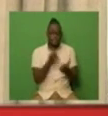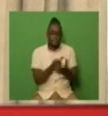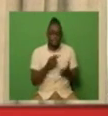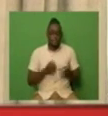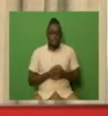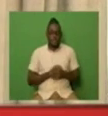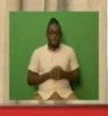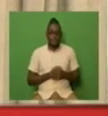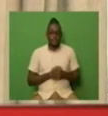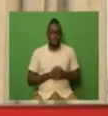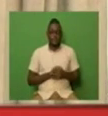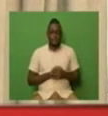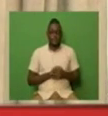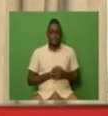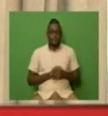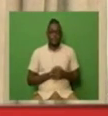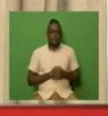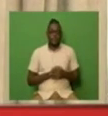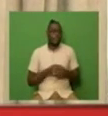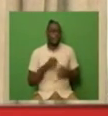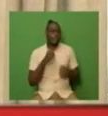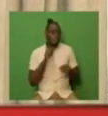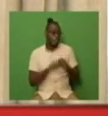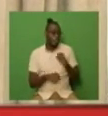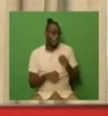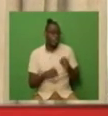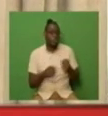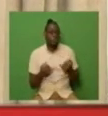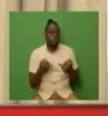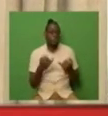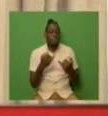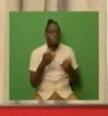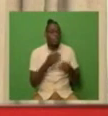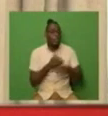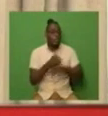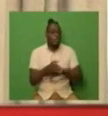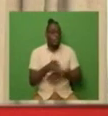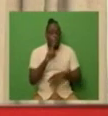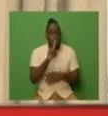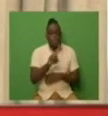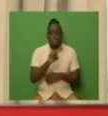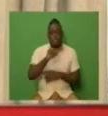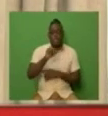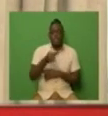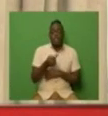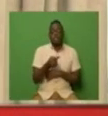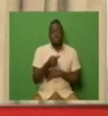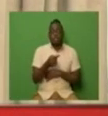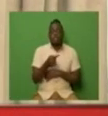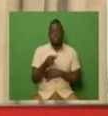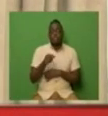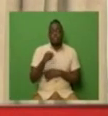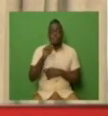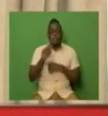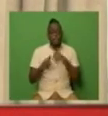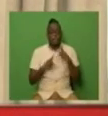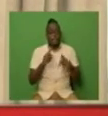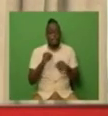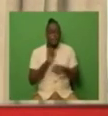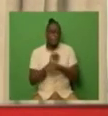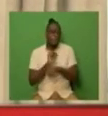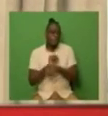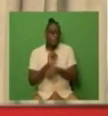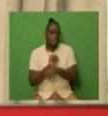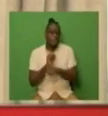protocols. And to date, over 1,000 tourism operators have been trained, or tour operators,